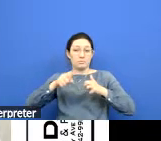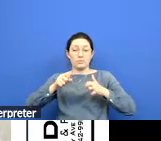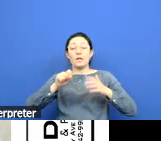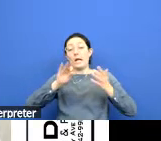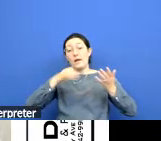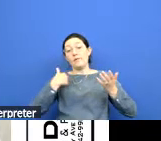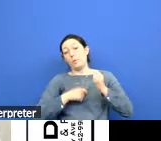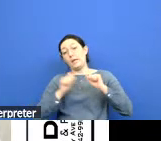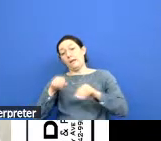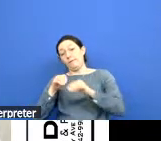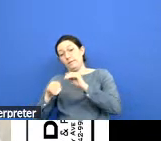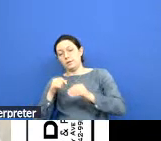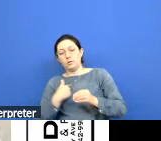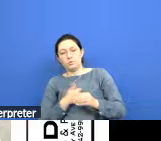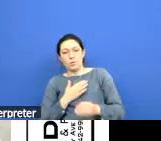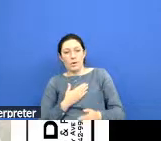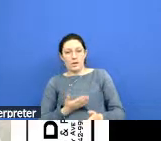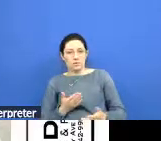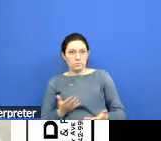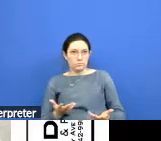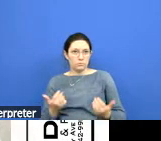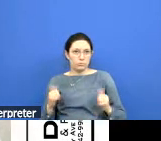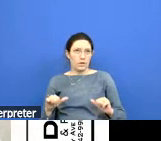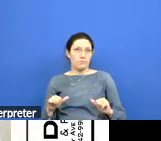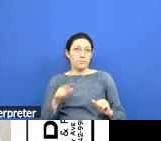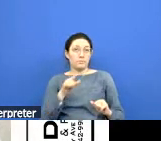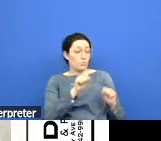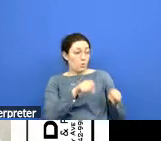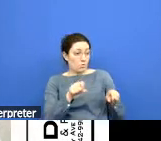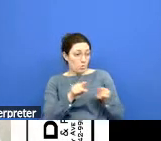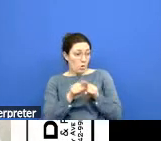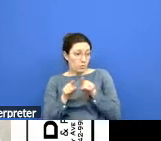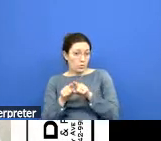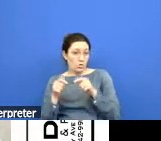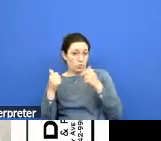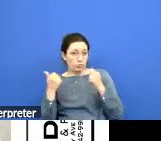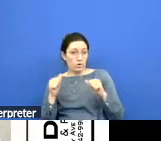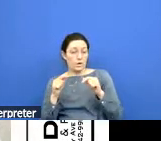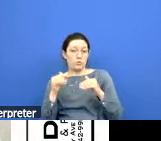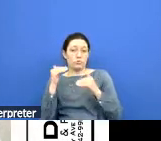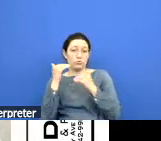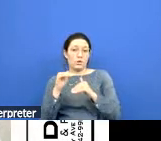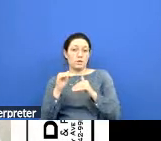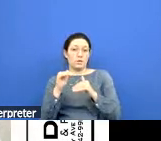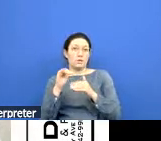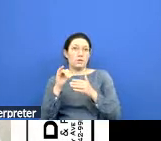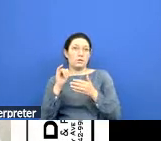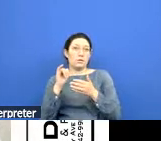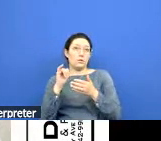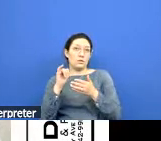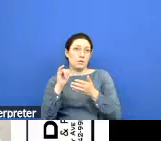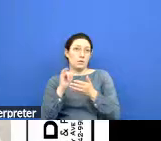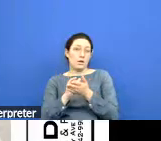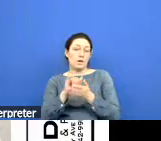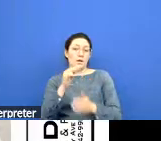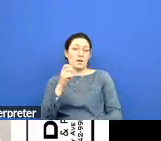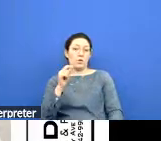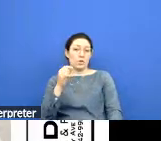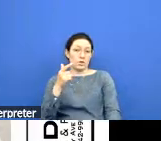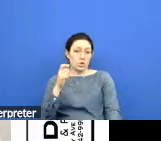will do something if we But can. would you also be try to restrict stuff back up into Heritage